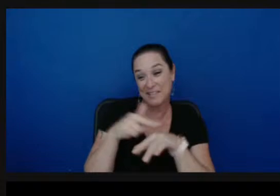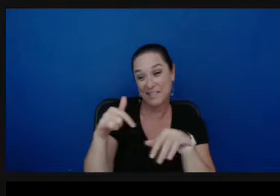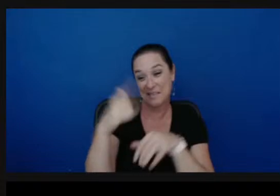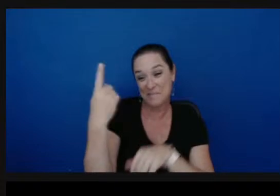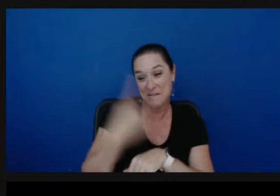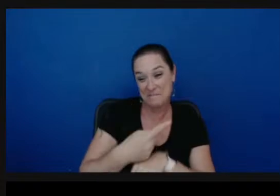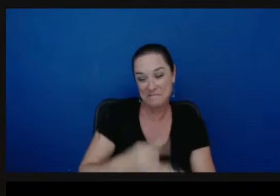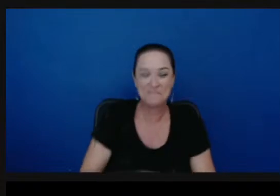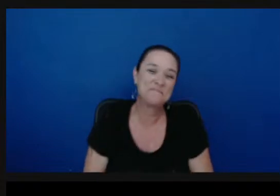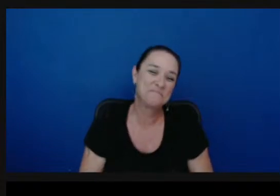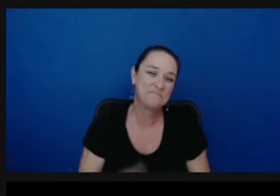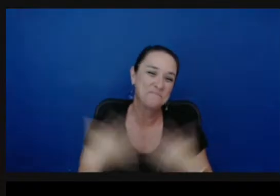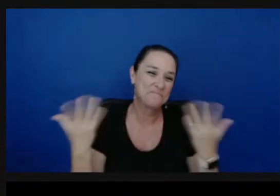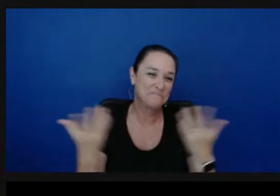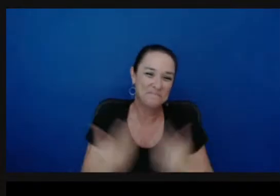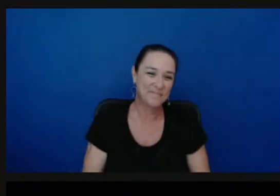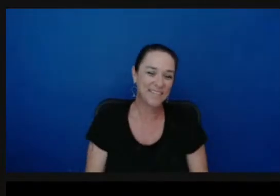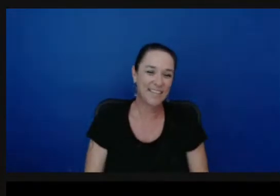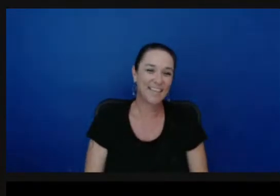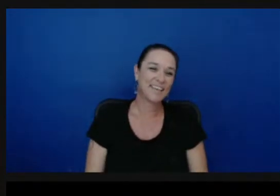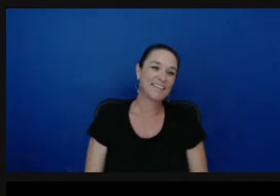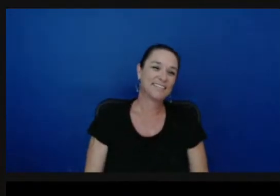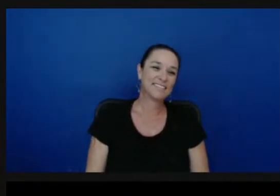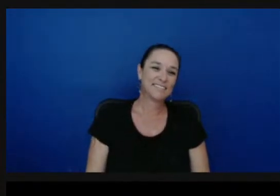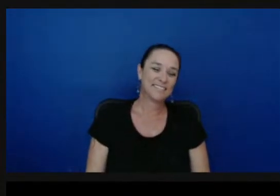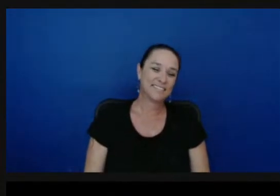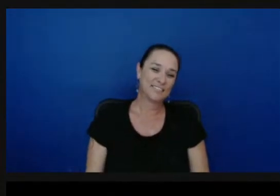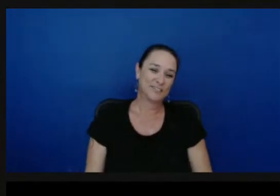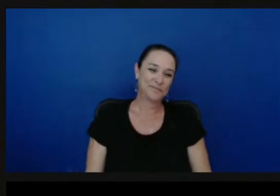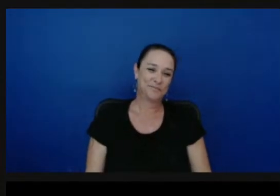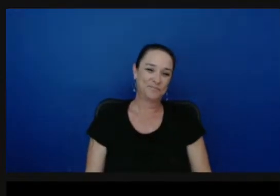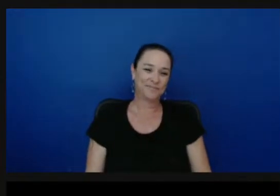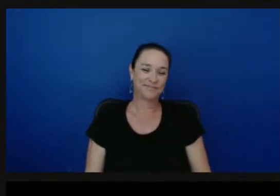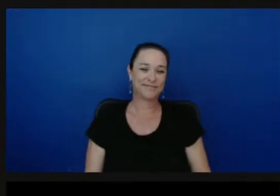basically that just so happened.